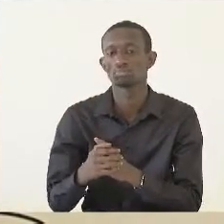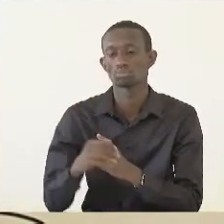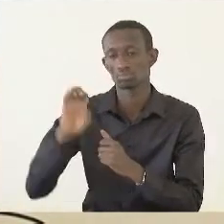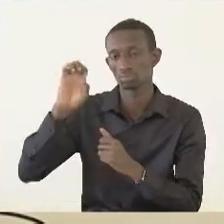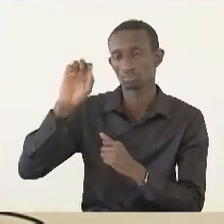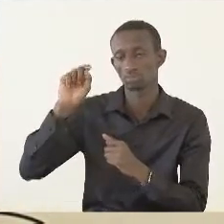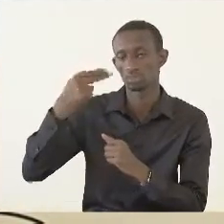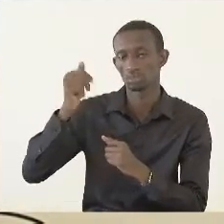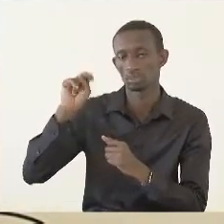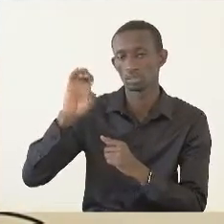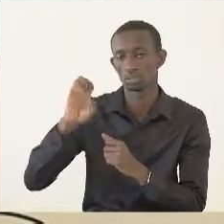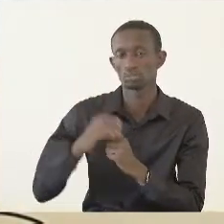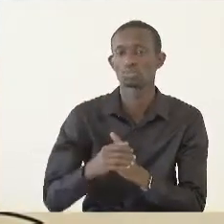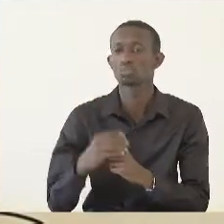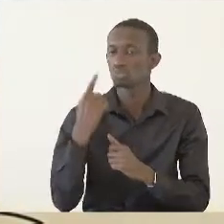1,2